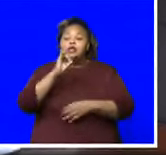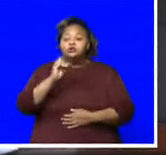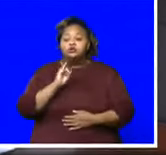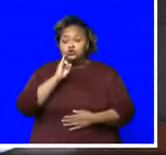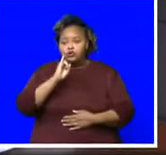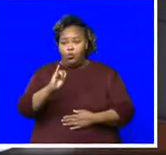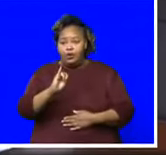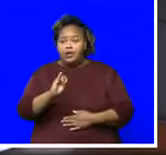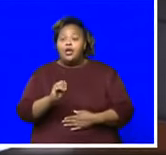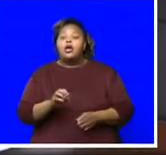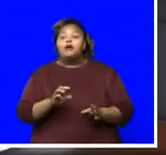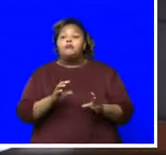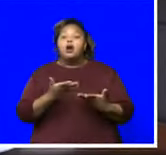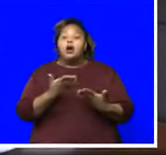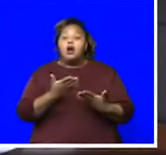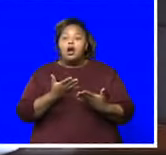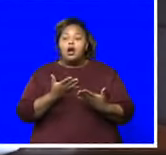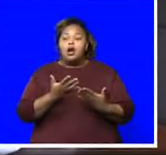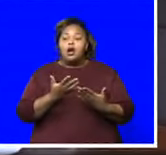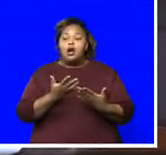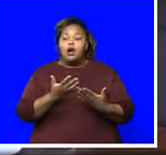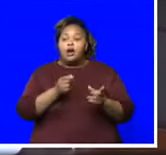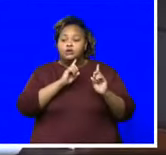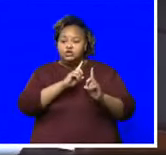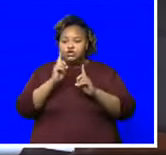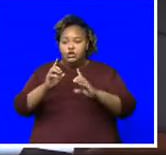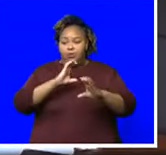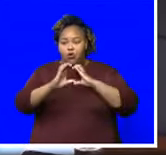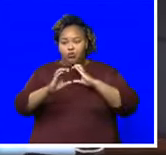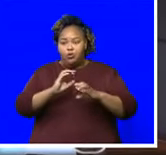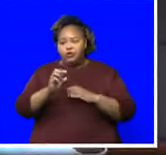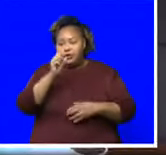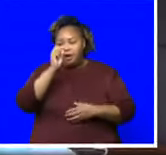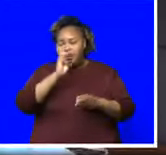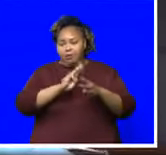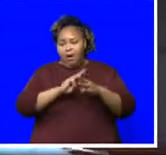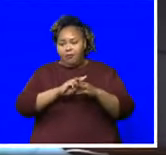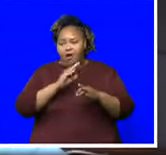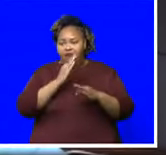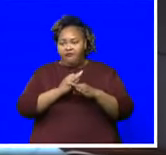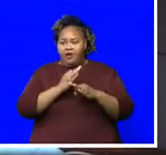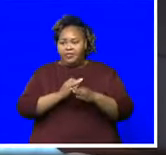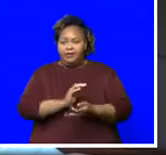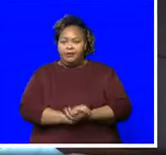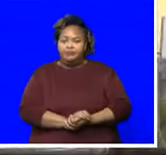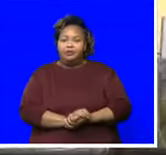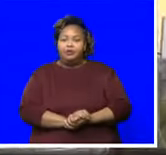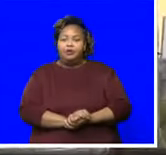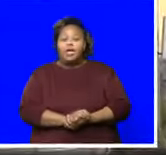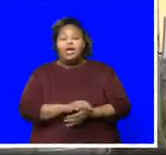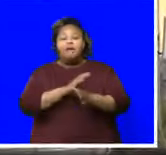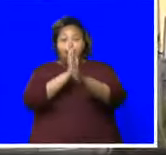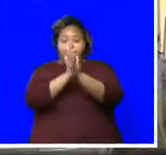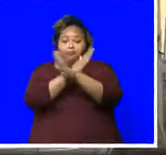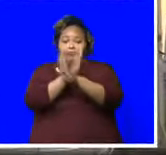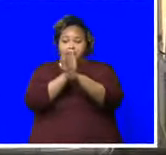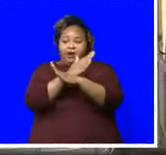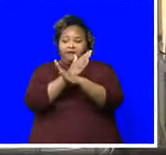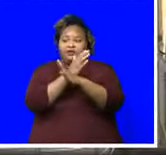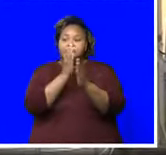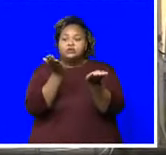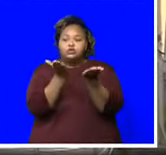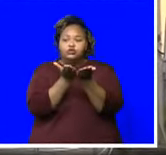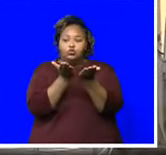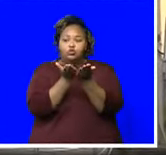2021. Tikolwa letiniketa lohlelo lwa matric kuleli kwanyalo kusengileto letitimele. Tindzaba Eswatini